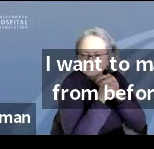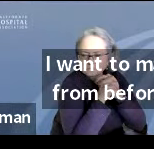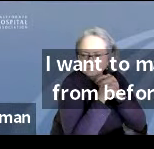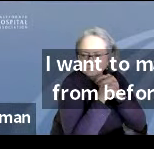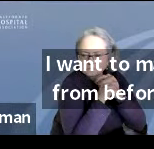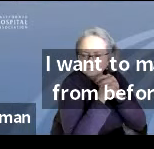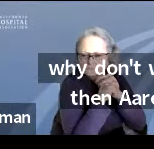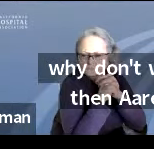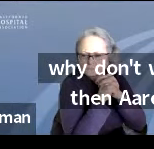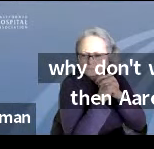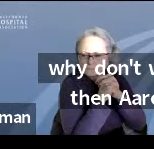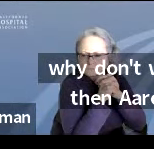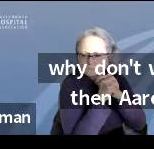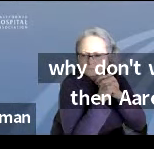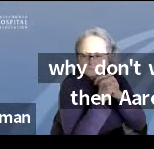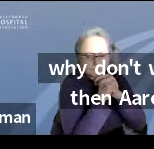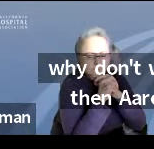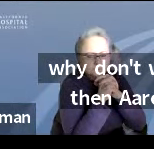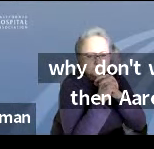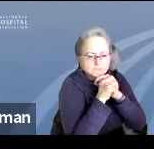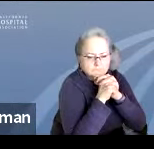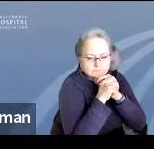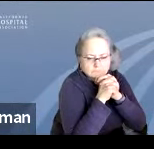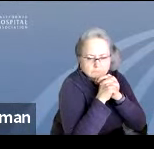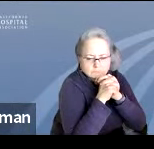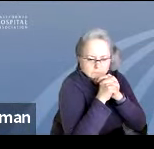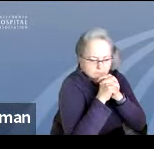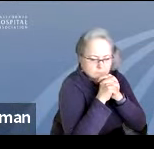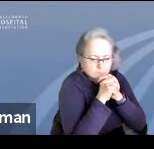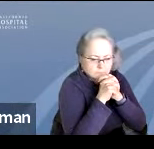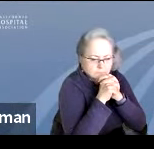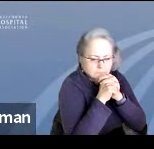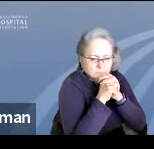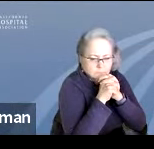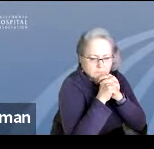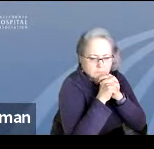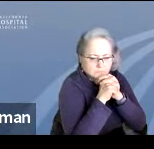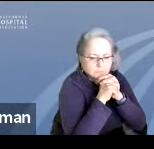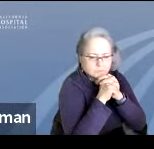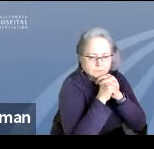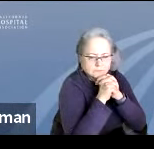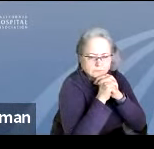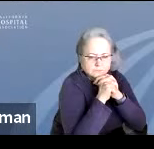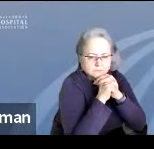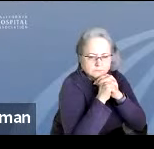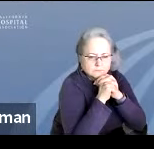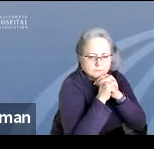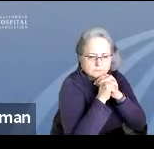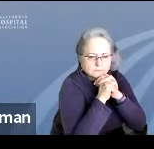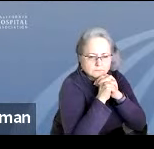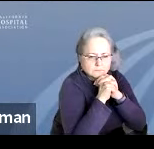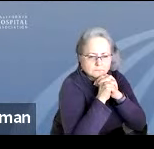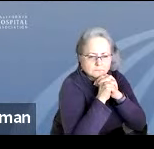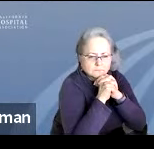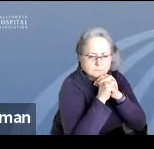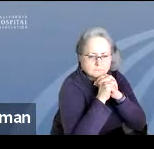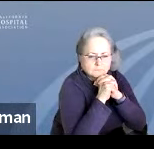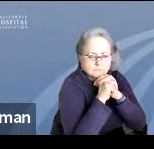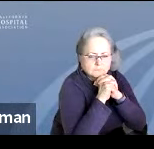one of the challenges that we've been experiencing, we represent 150 organizations throughout the state that provide a range